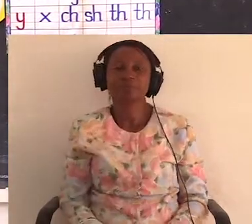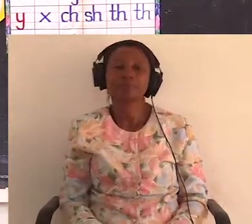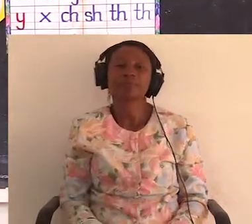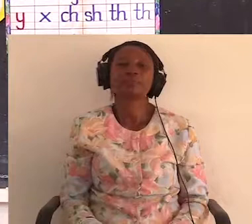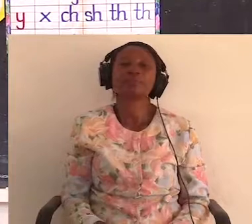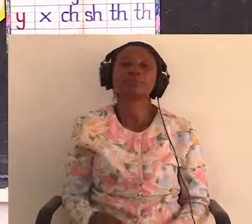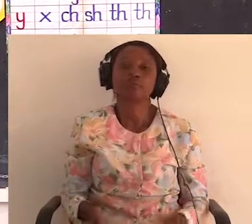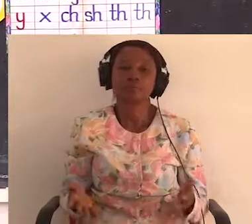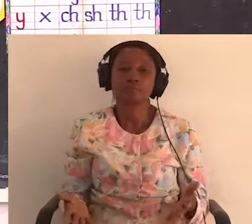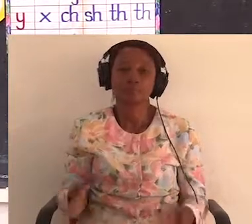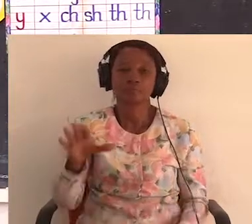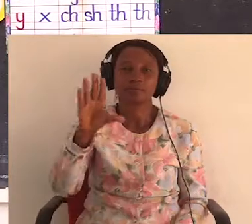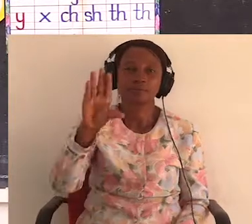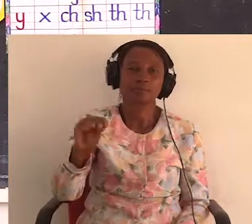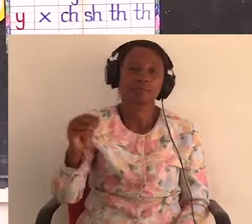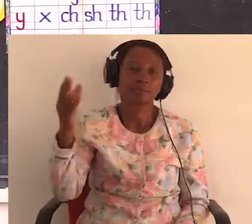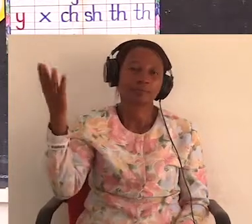Now we have done that.